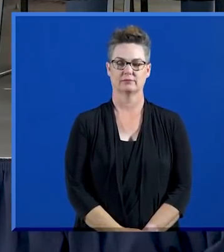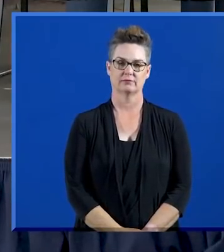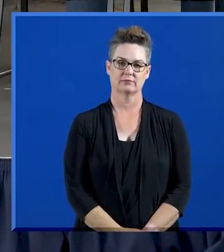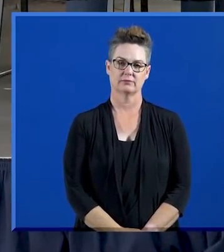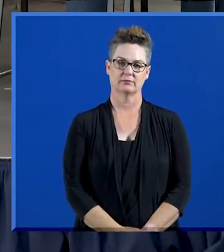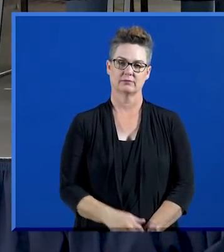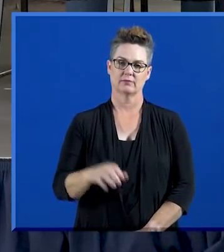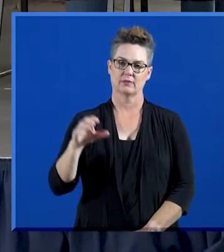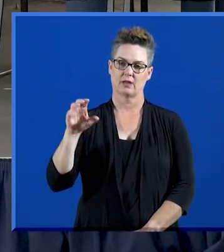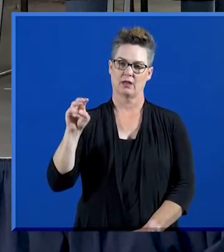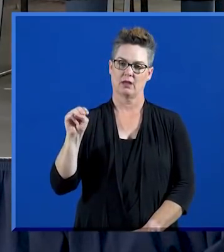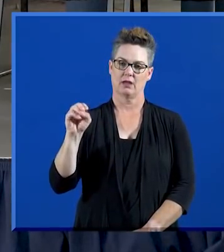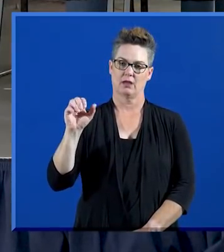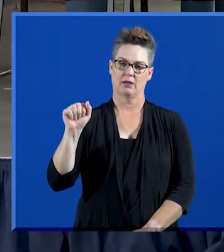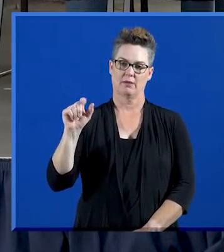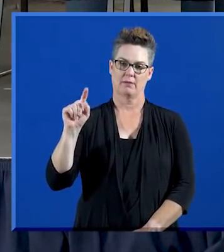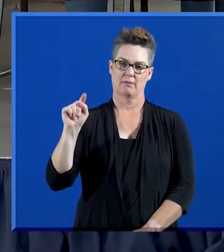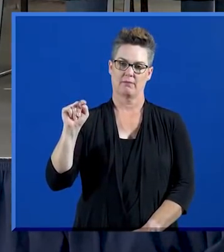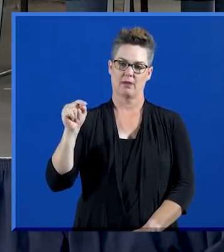Matthew Pullis.